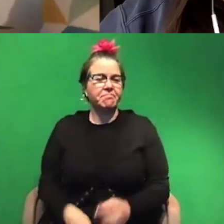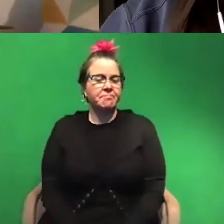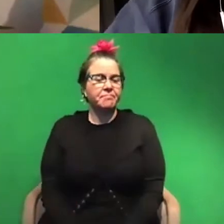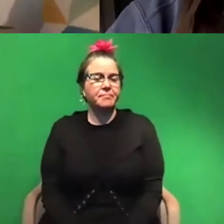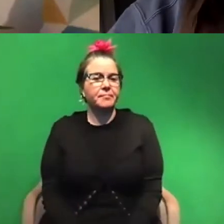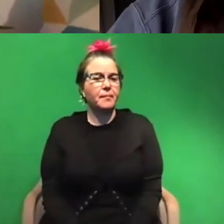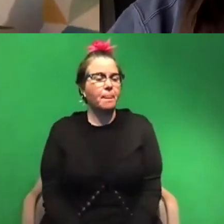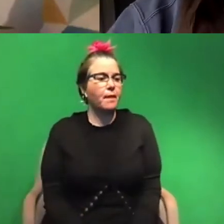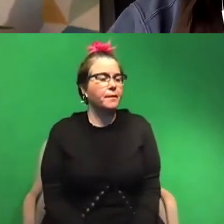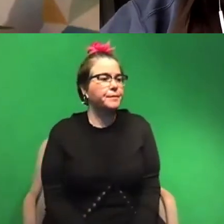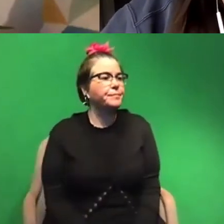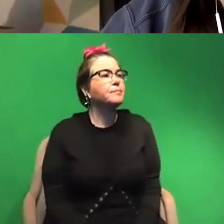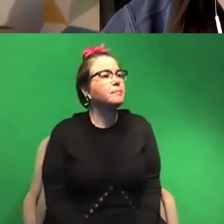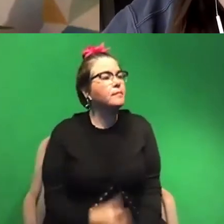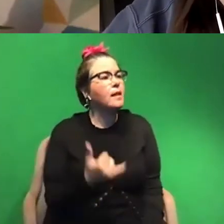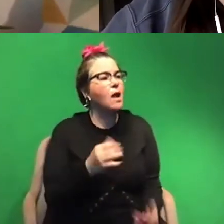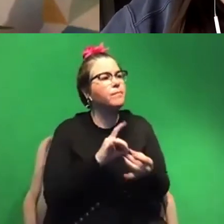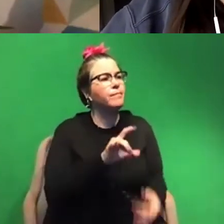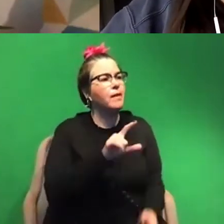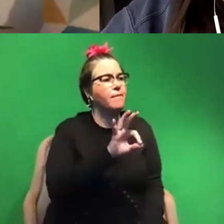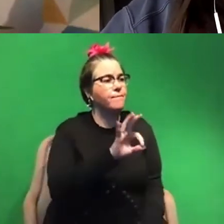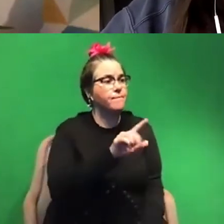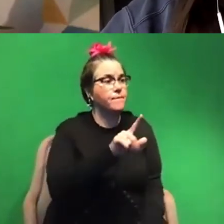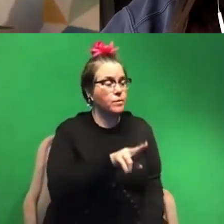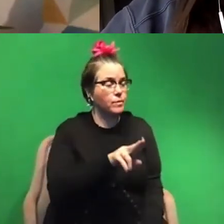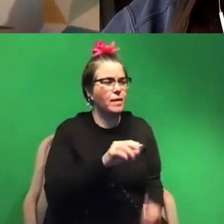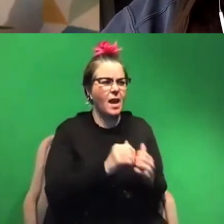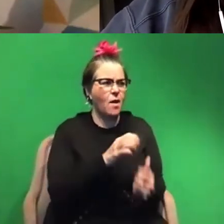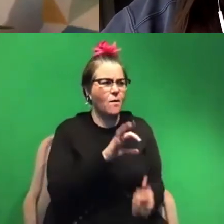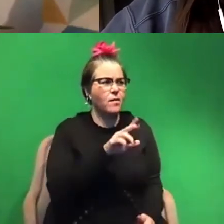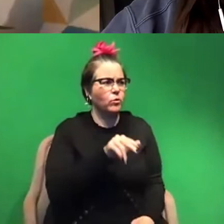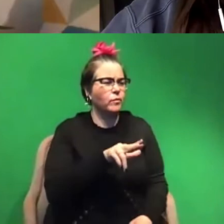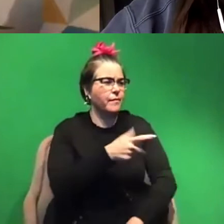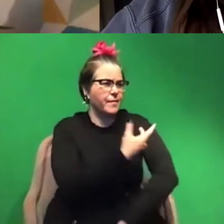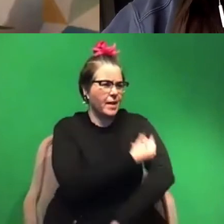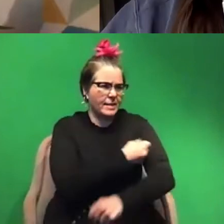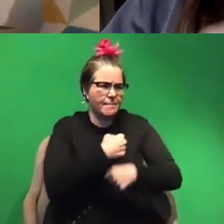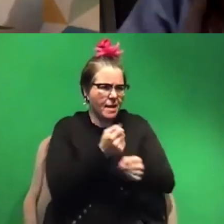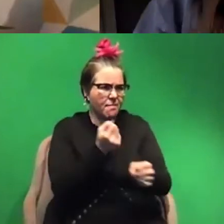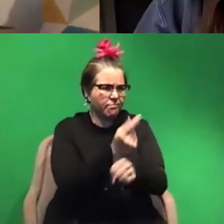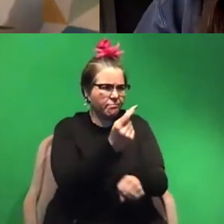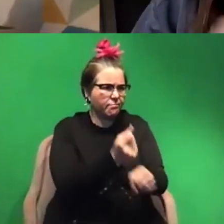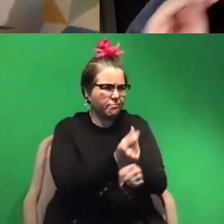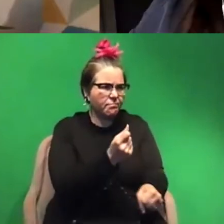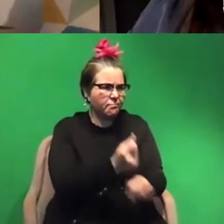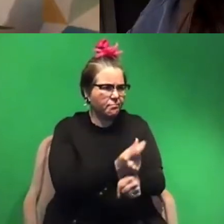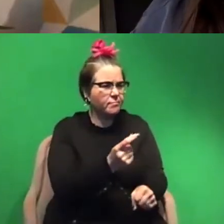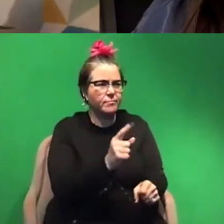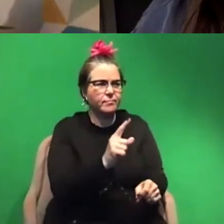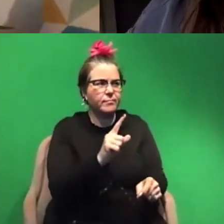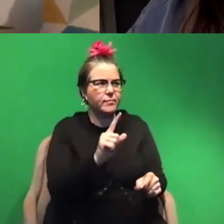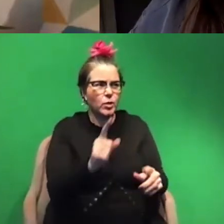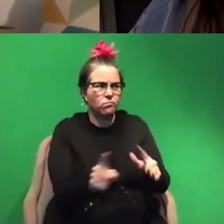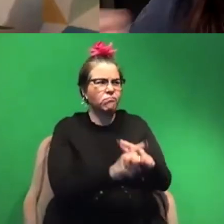Awesome. Now we've got one about the flu. So how does the flu vaccine get made every year when it comes out before the